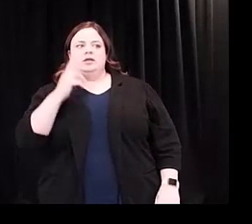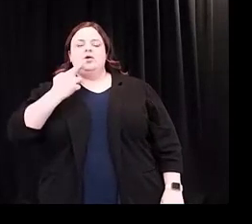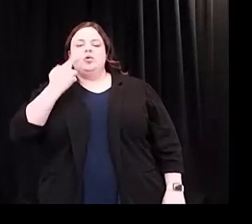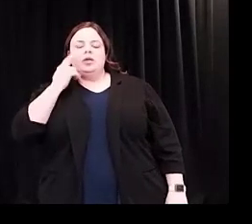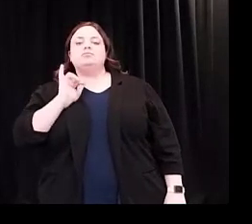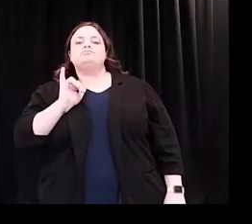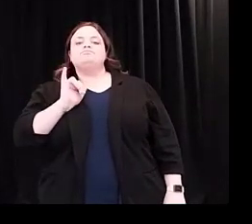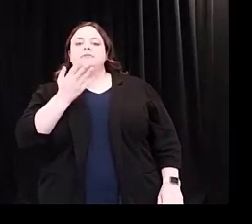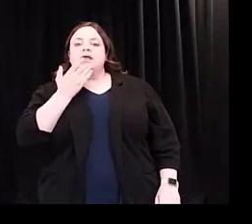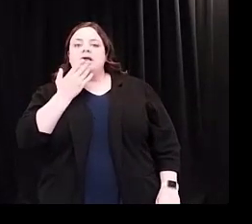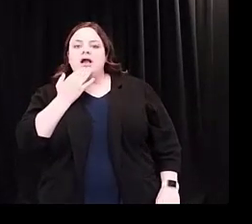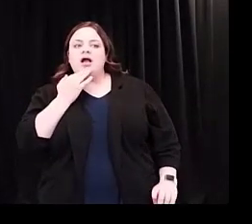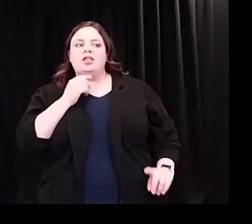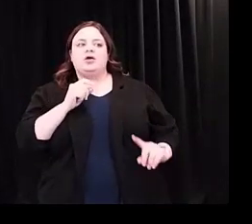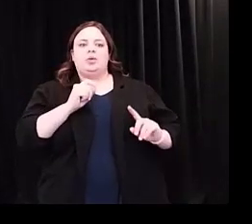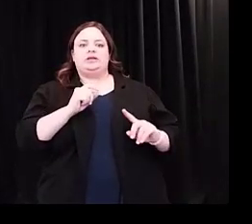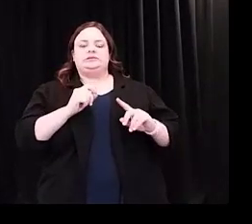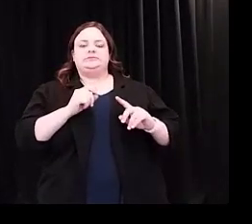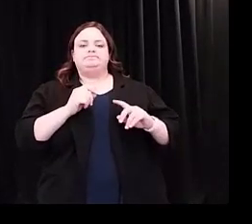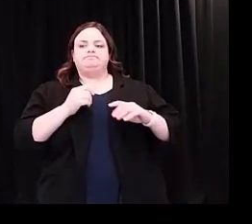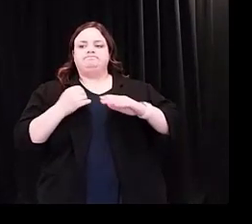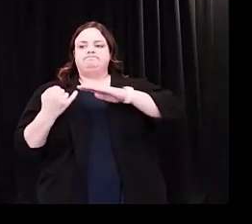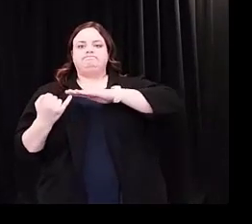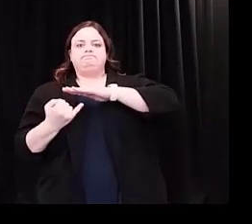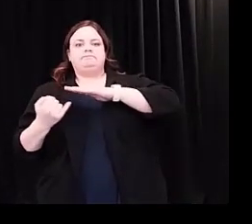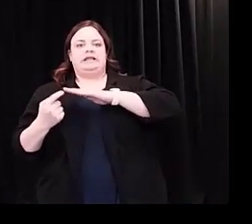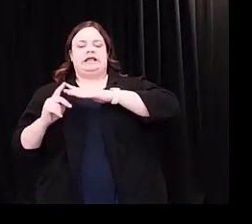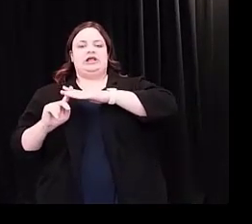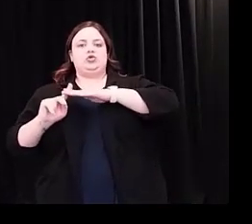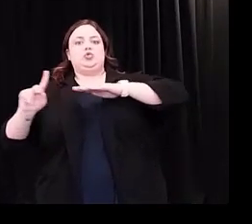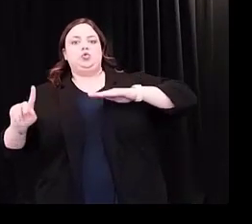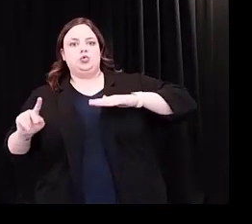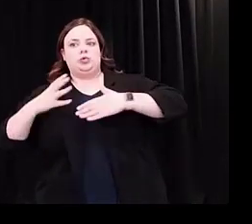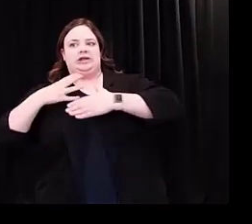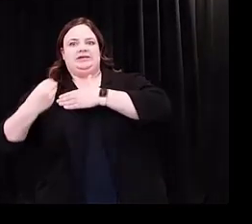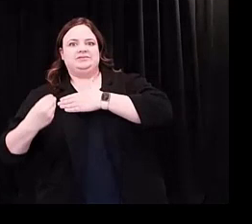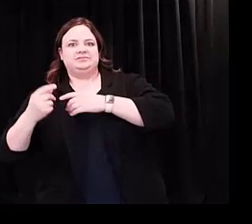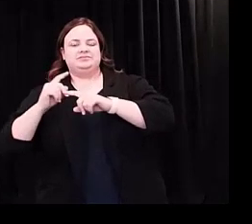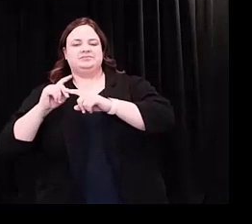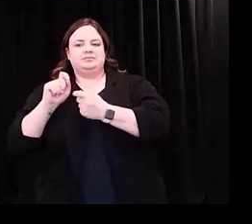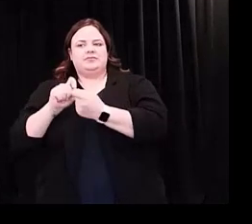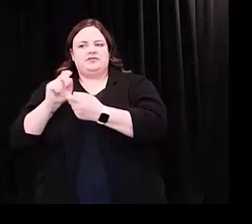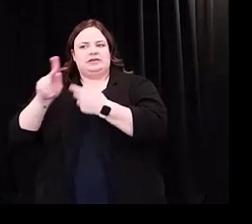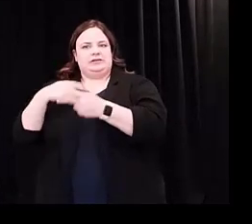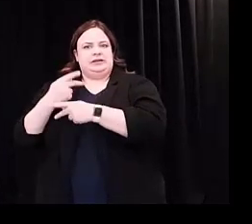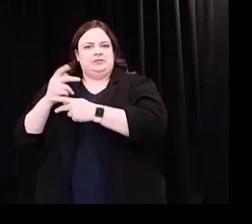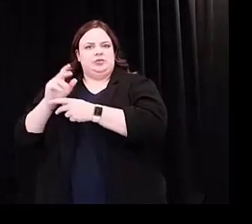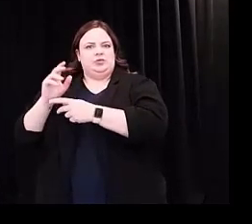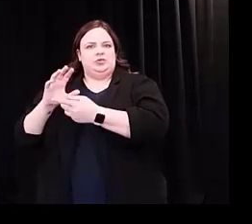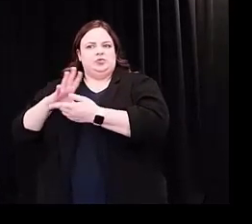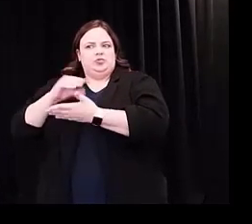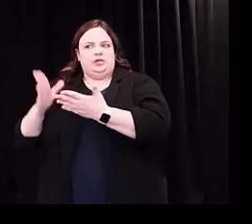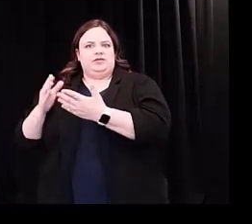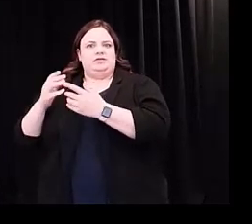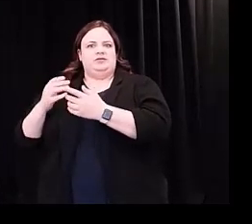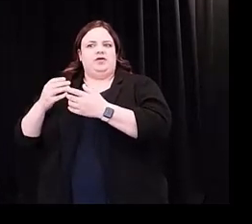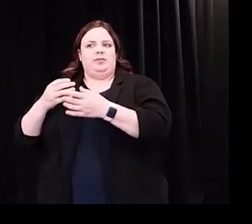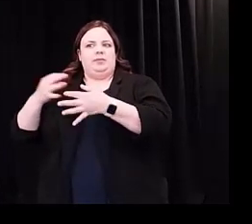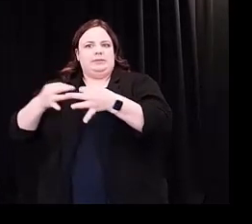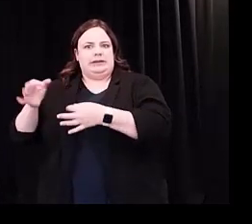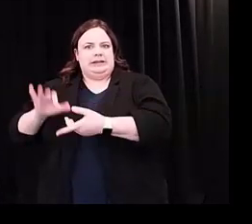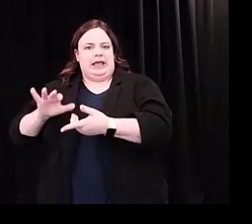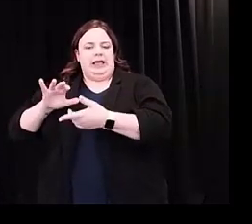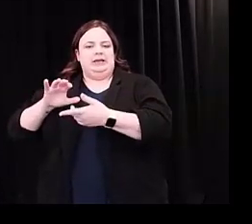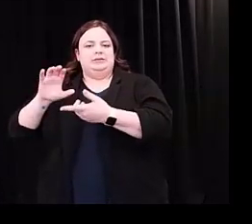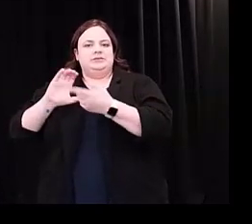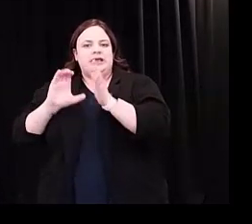students from being able to understand the representation of the image. So we talked about how else we